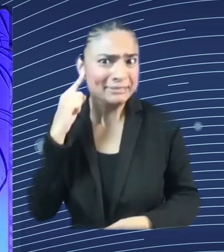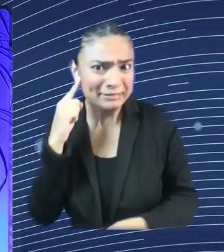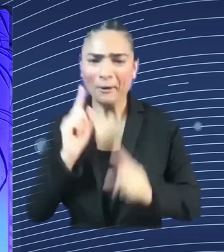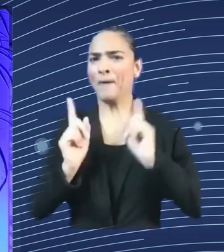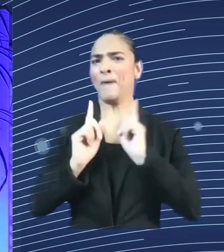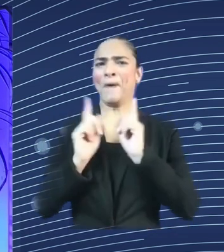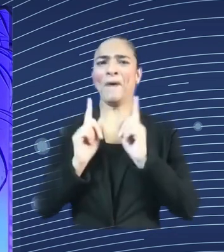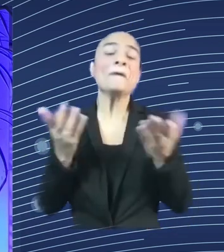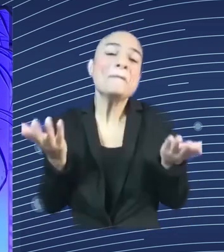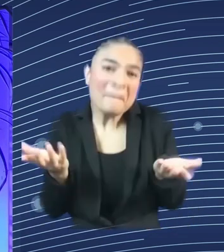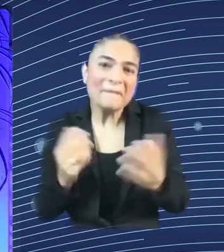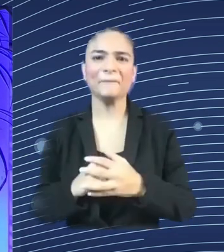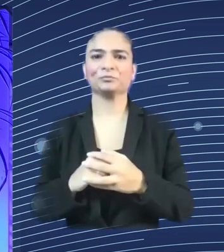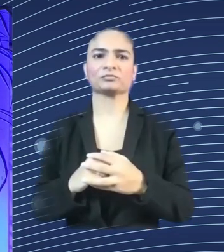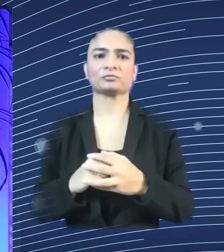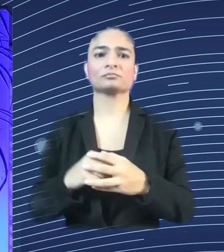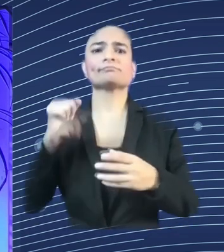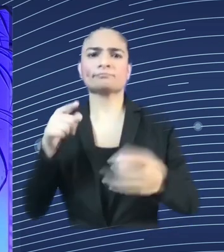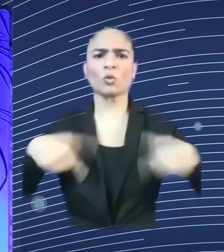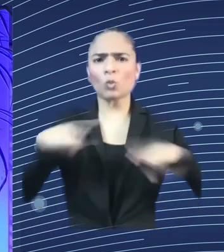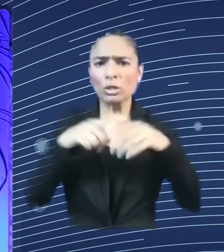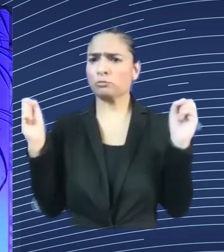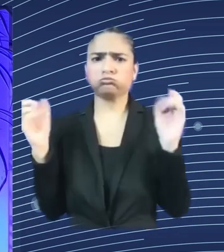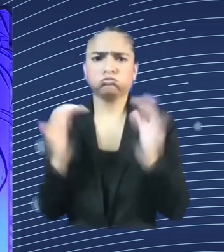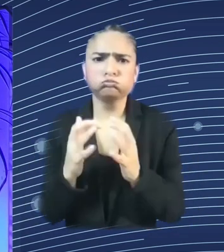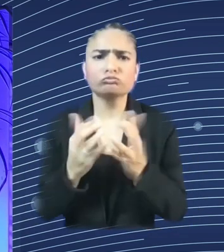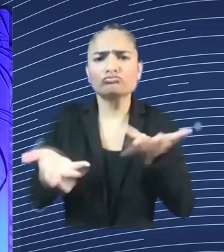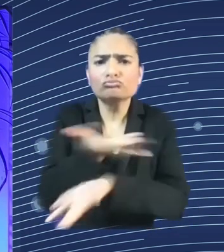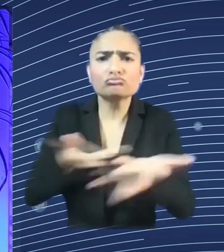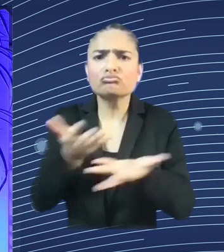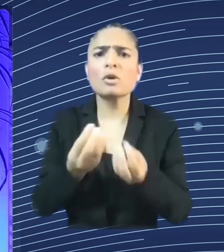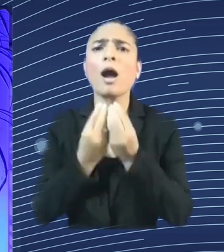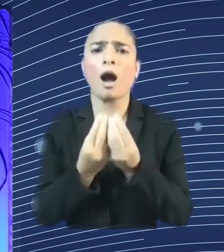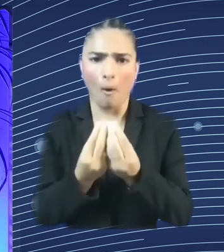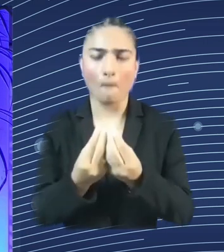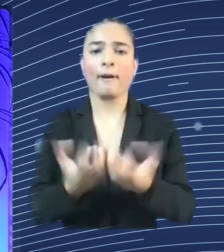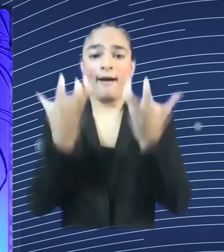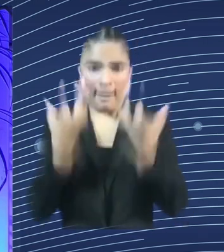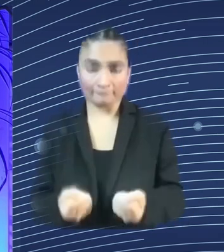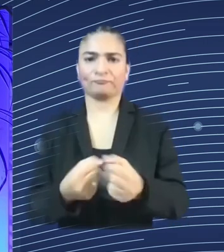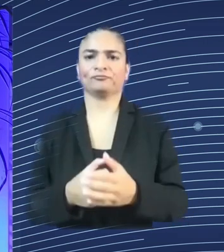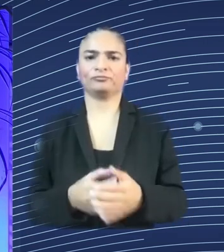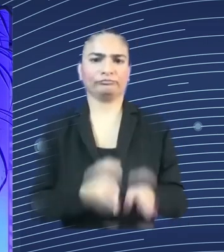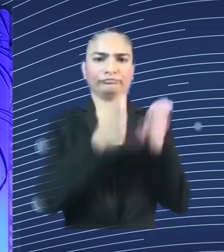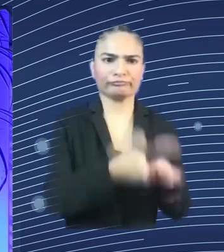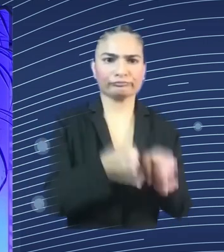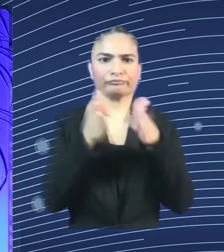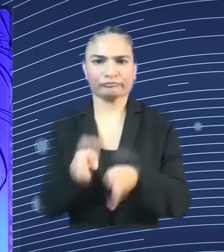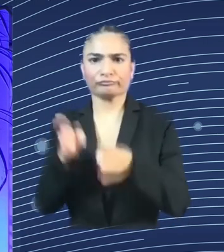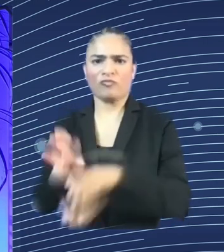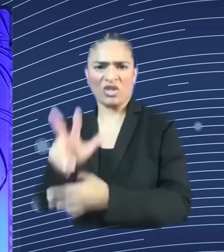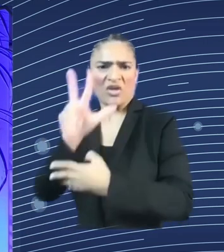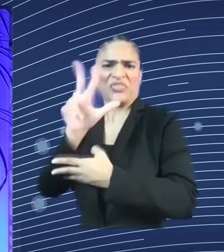three short presentations. Let's hope the sound man can take care also of the